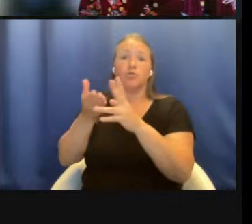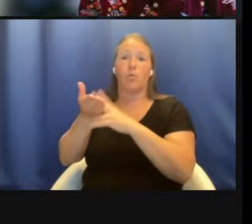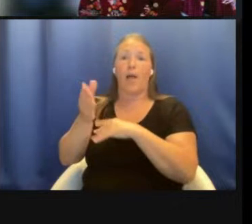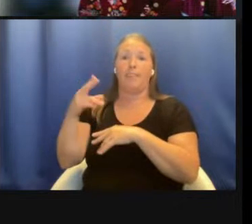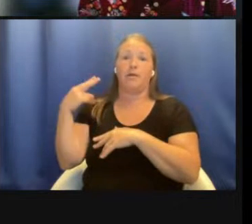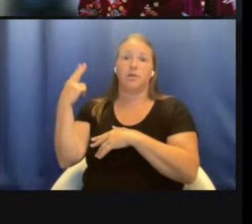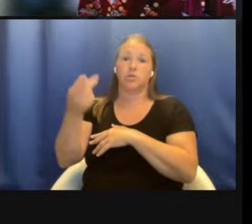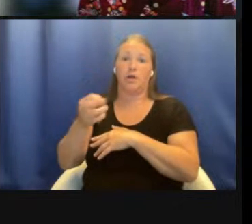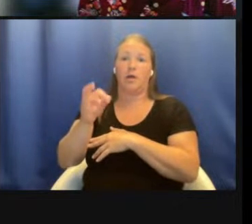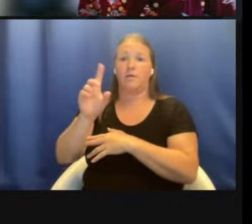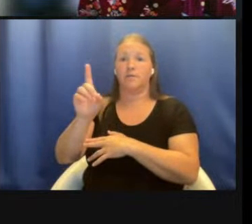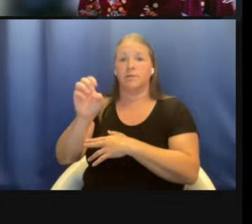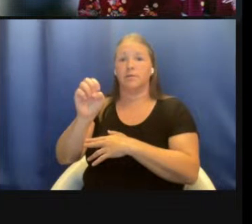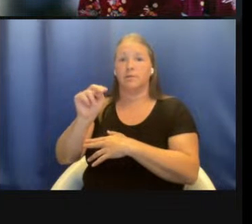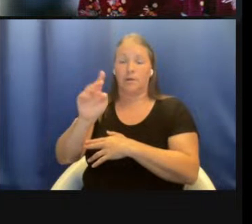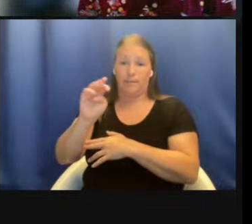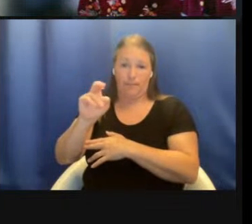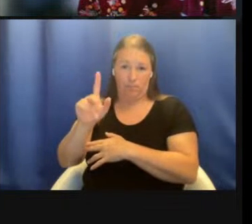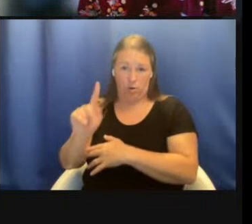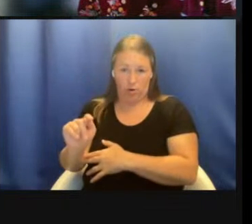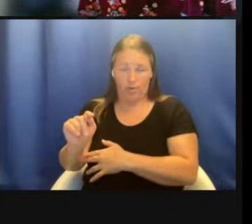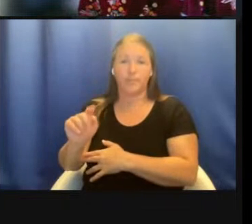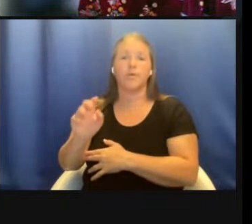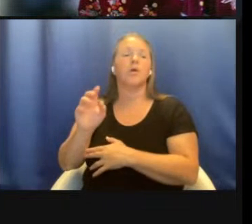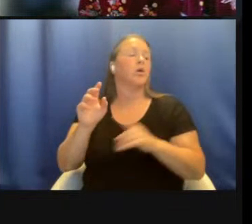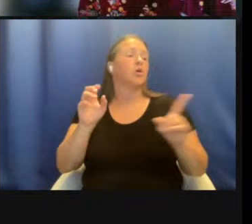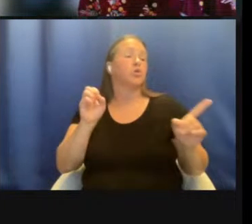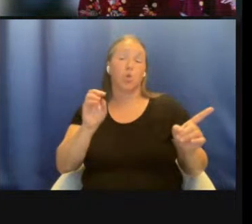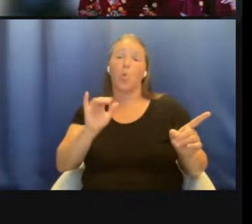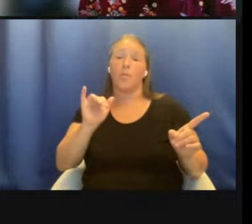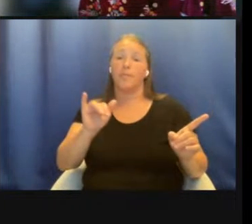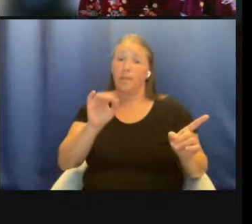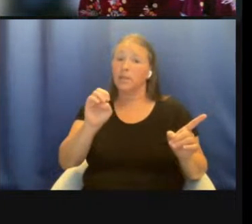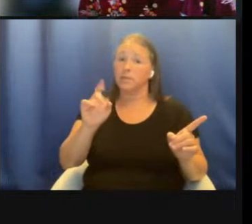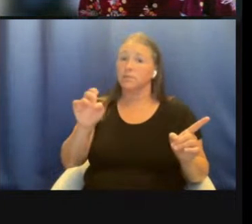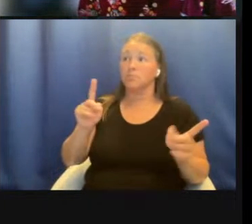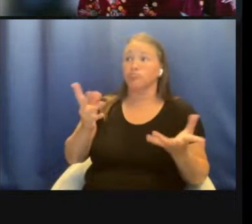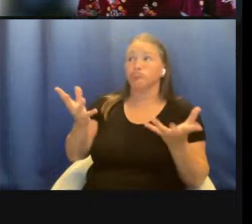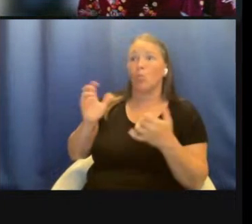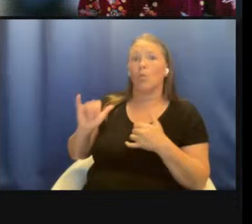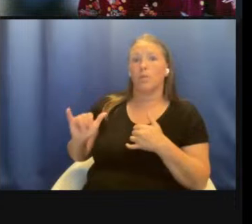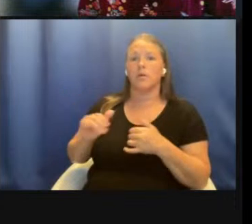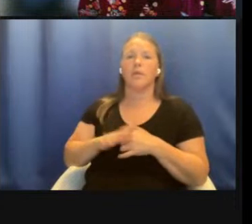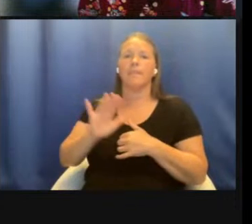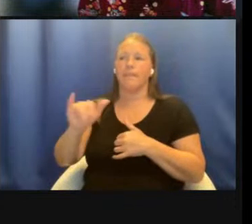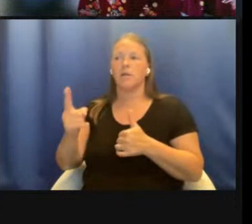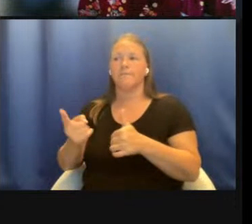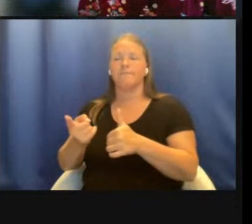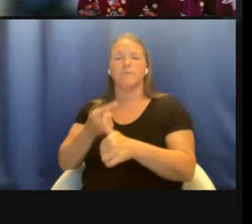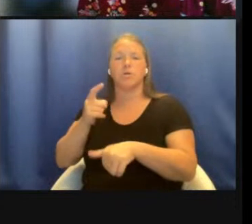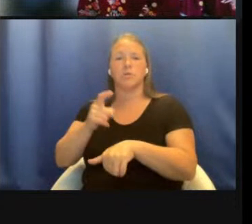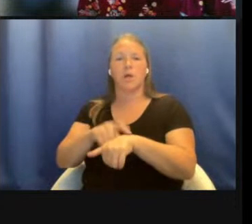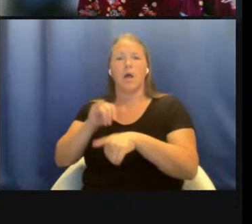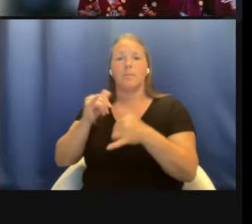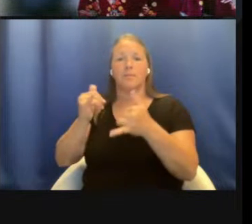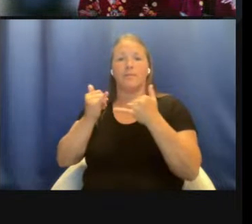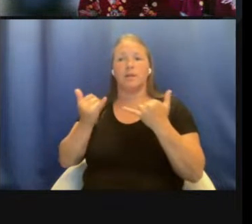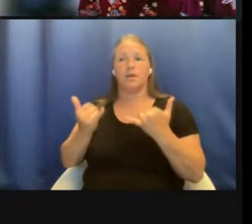have wanted. And it is the first time that now generations of